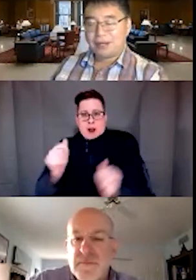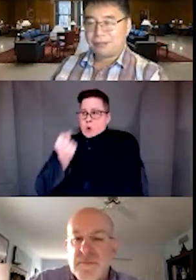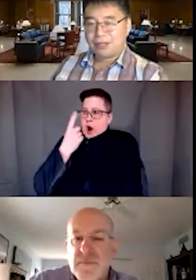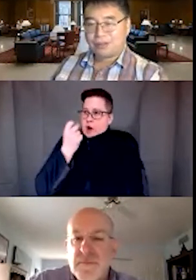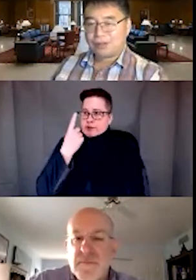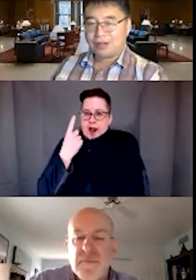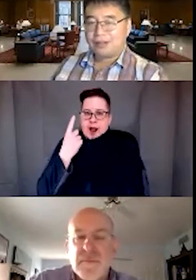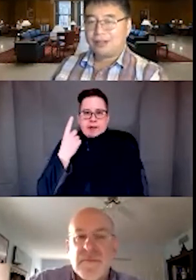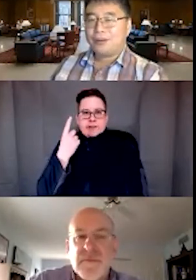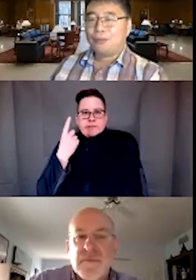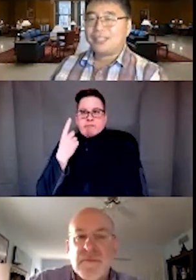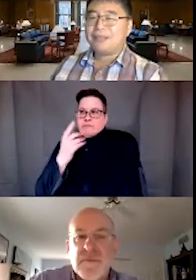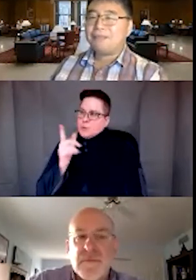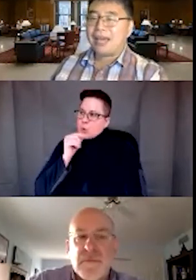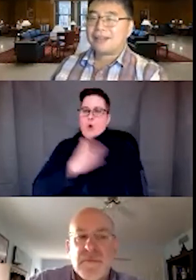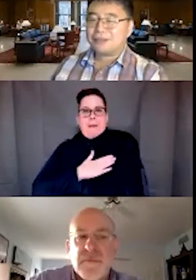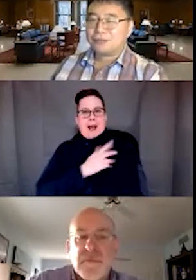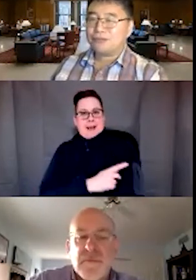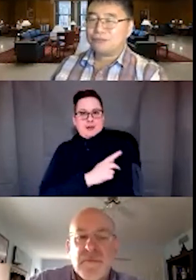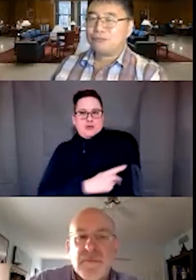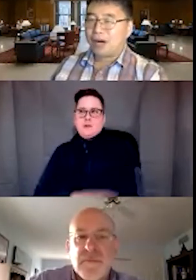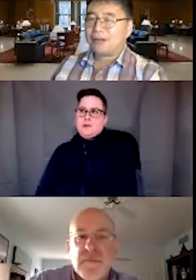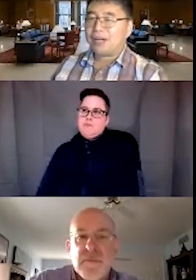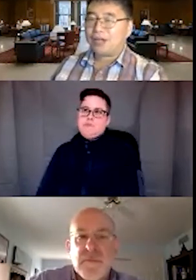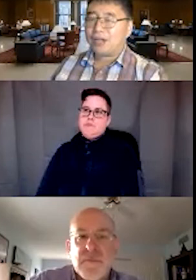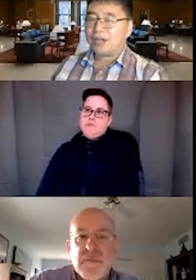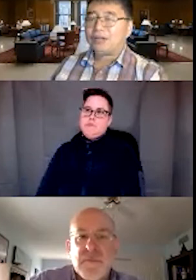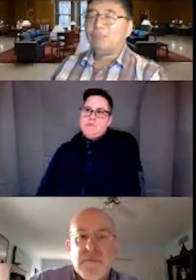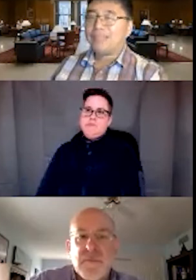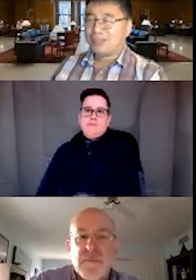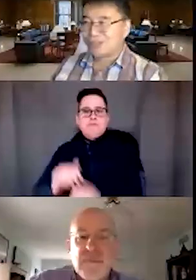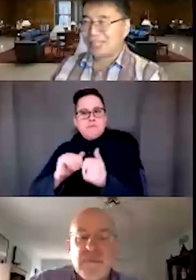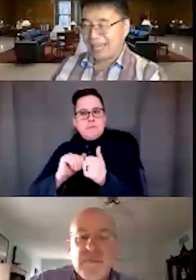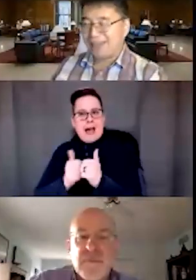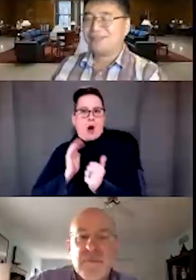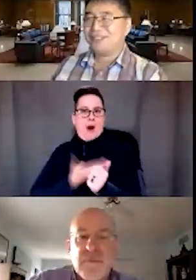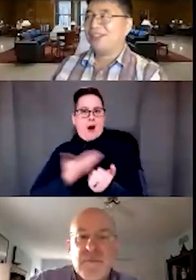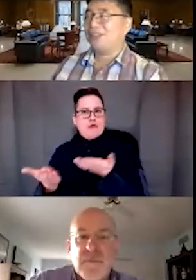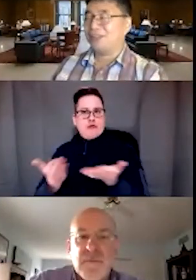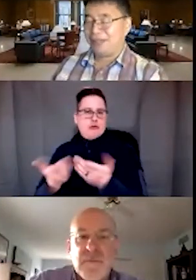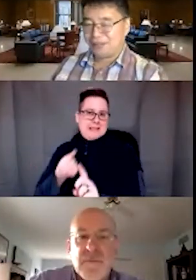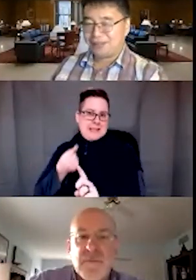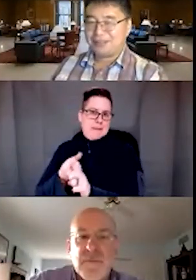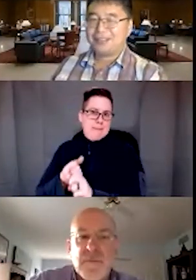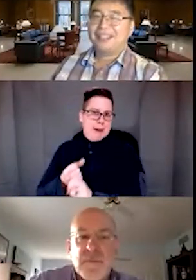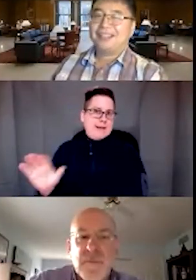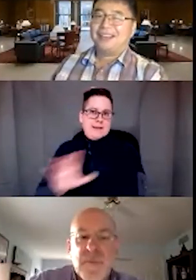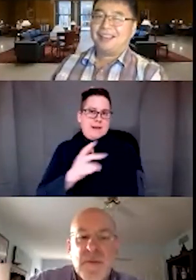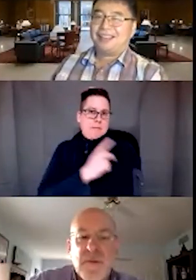your patients are, what impact our services could potentially have on our